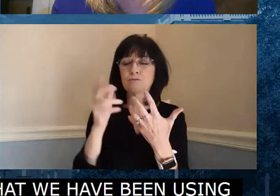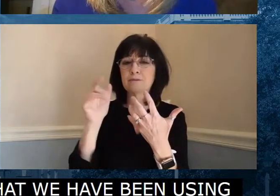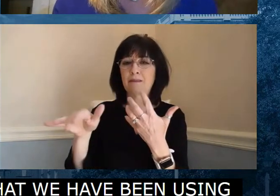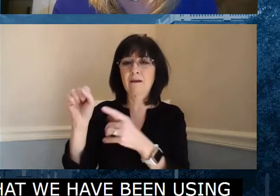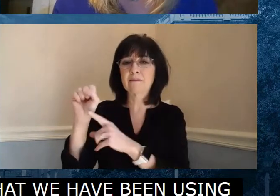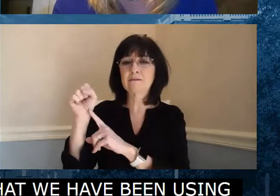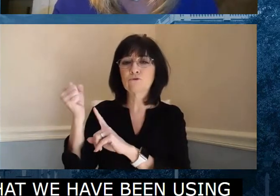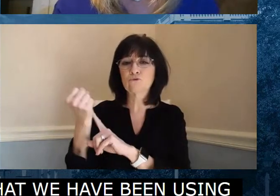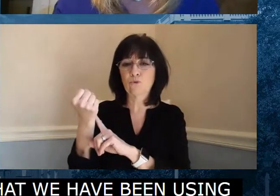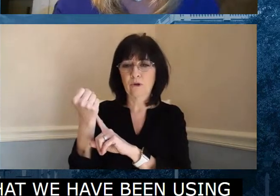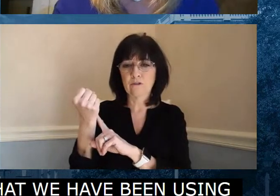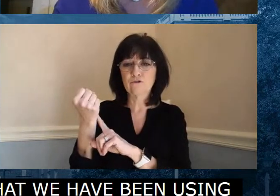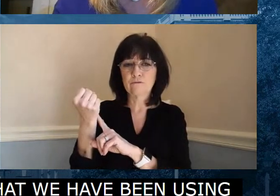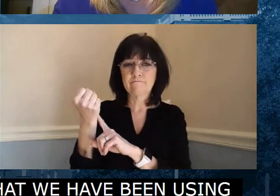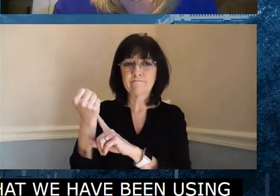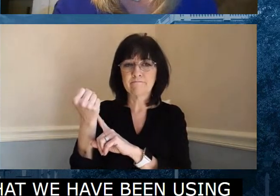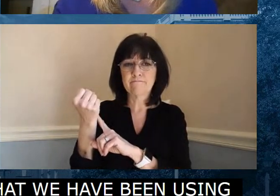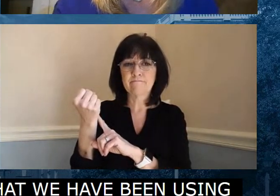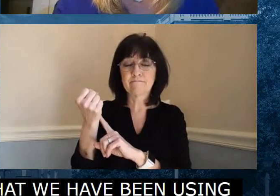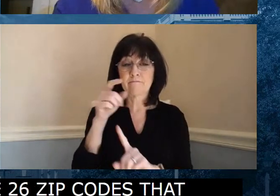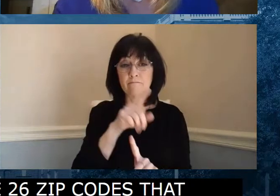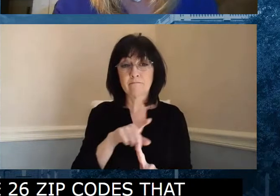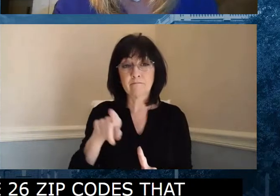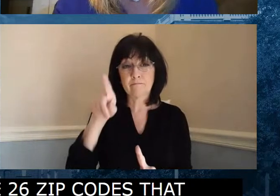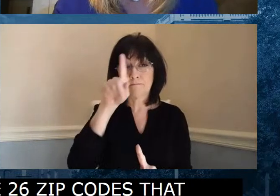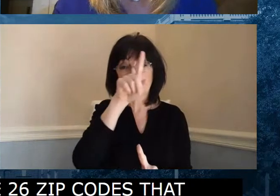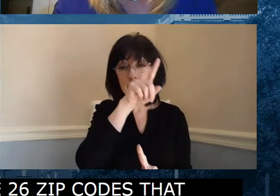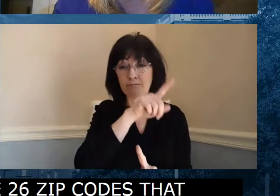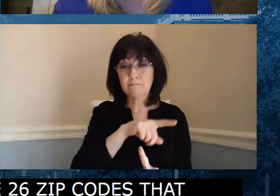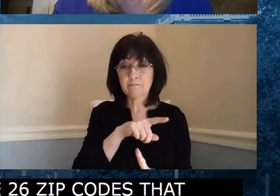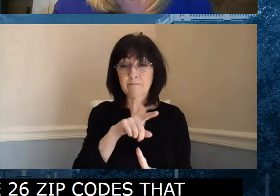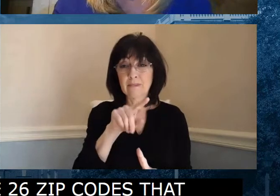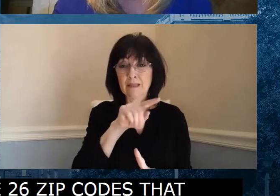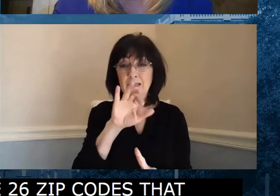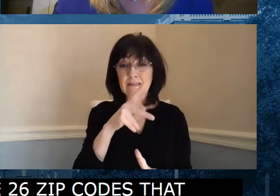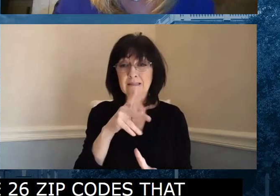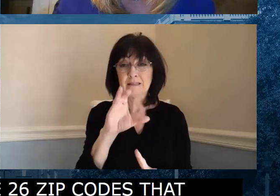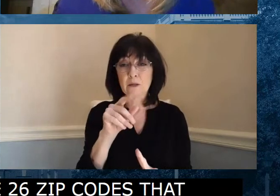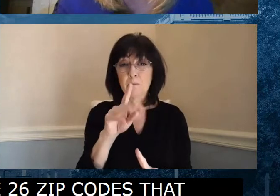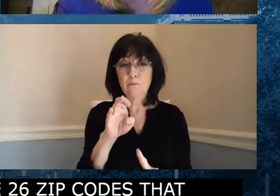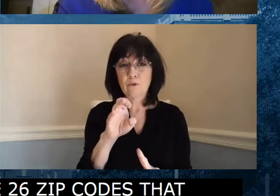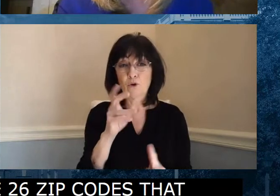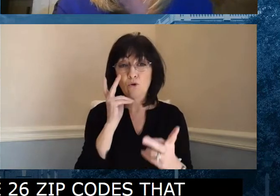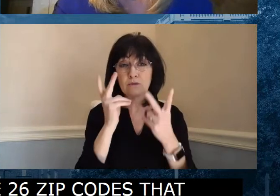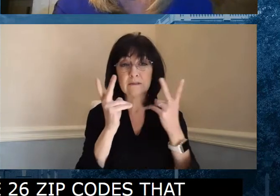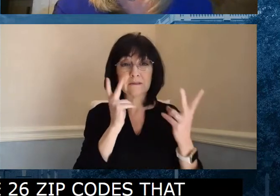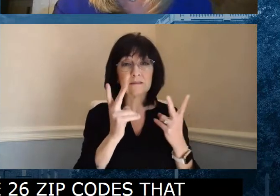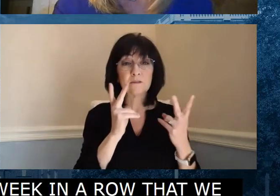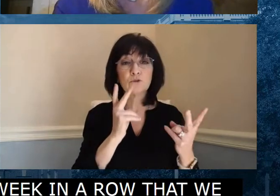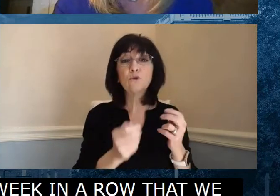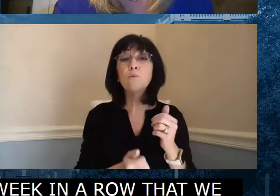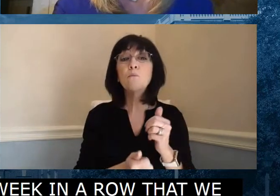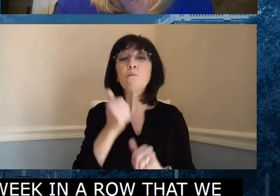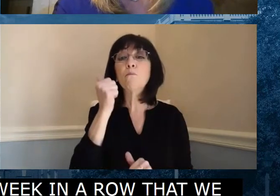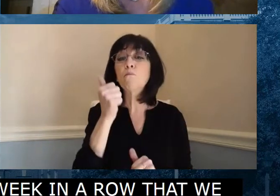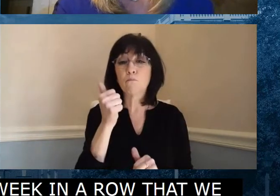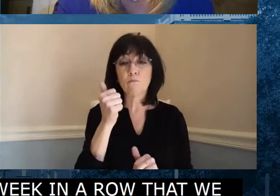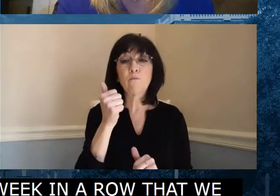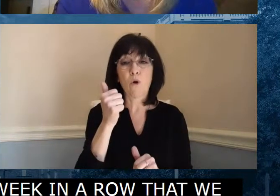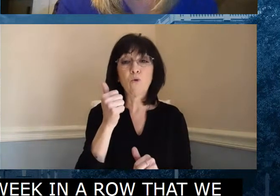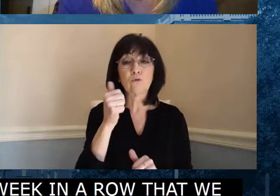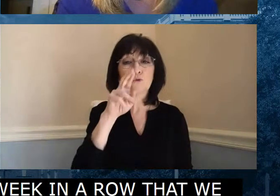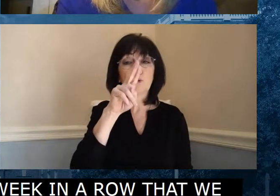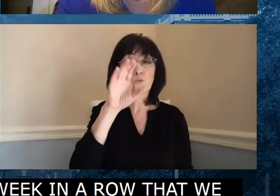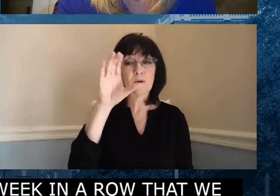seen an increase in the number of zip codes that meet the criteria. The areas are mostly in Newcastle and Kent County